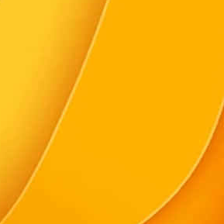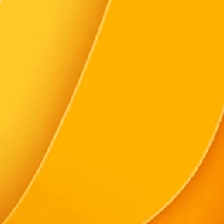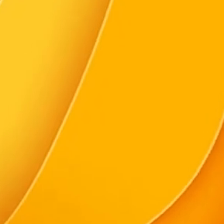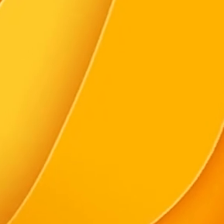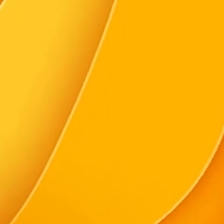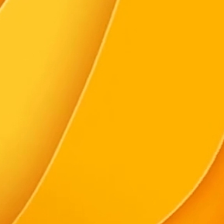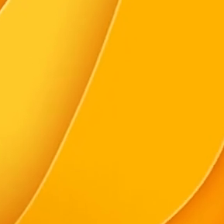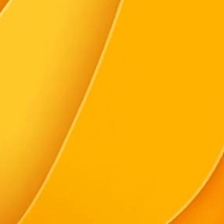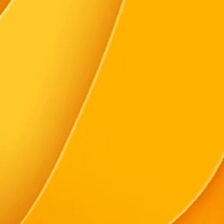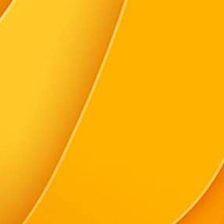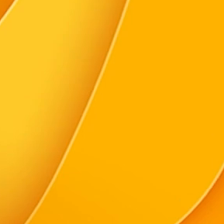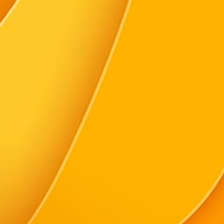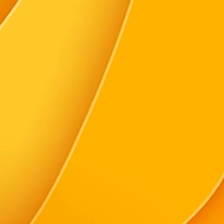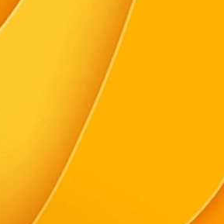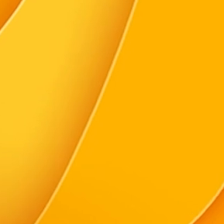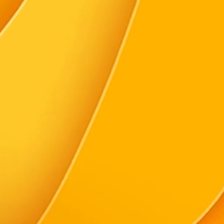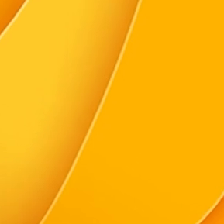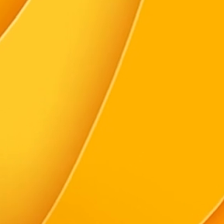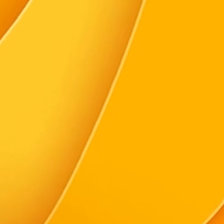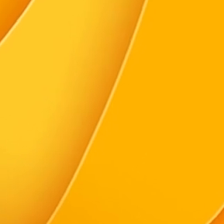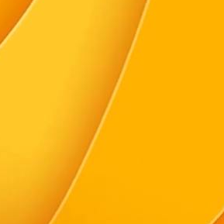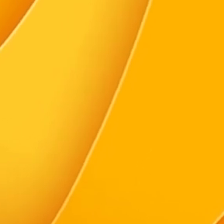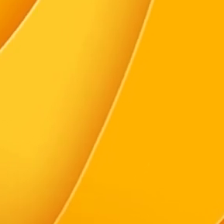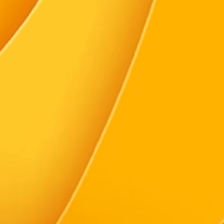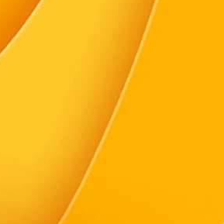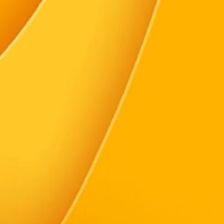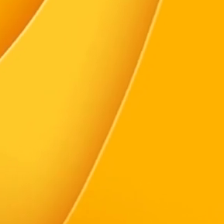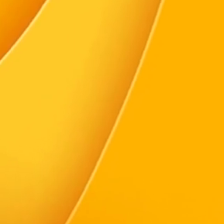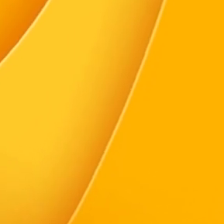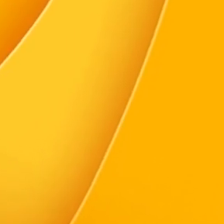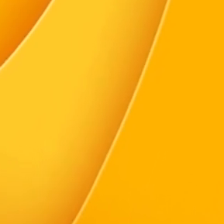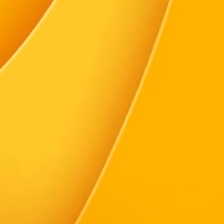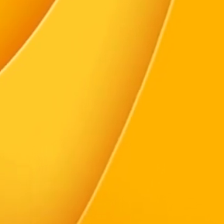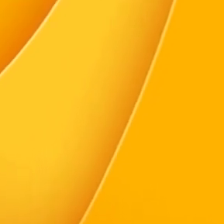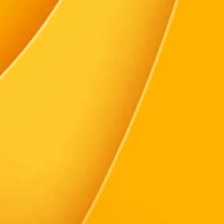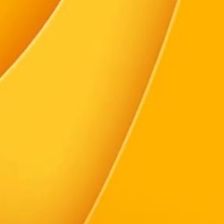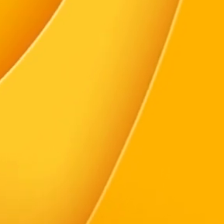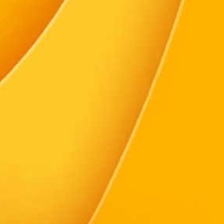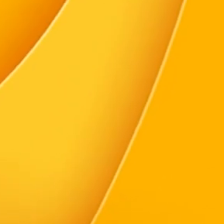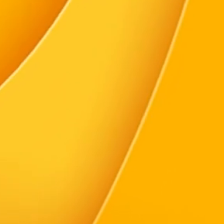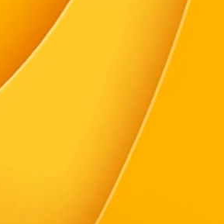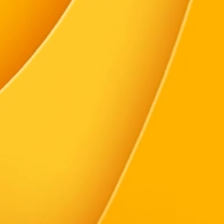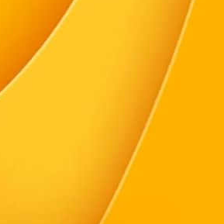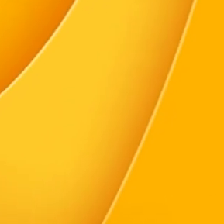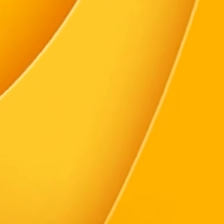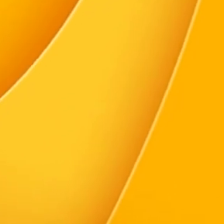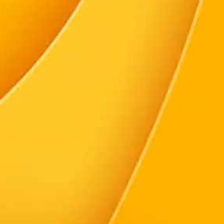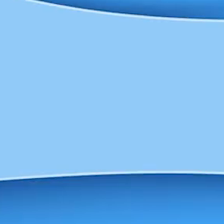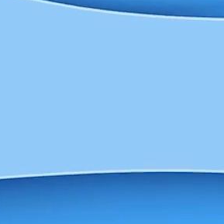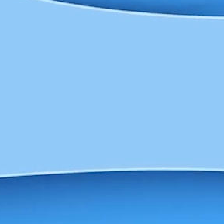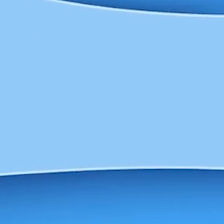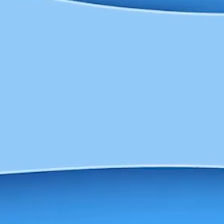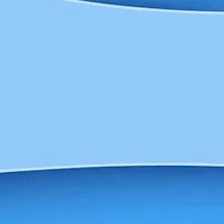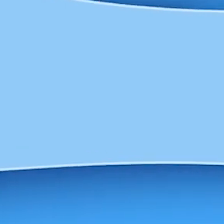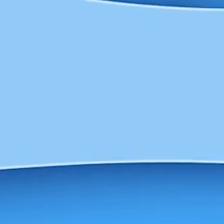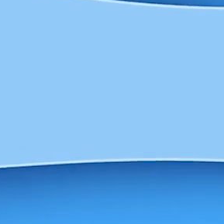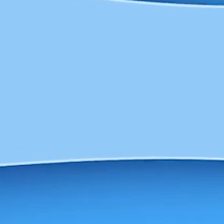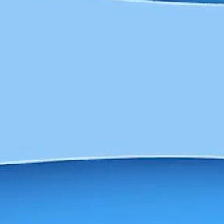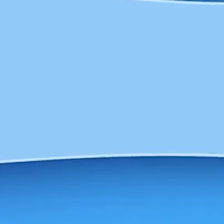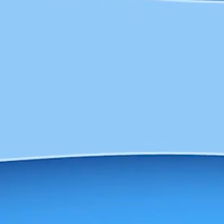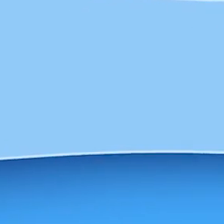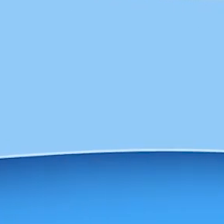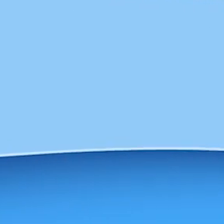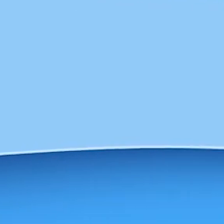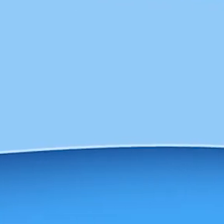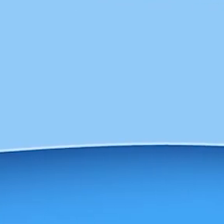Listen to joyful and God-inspired music for your daily dose of love, strength and hope. INC Original